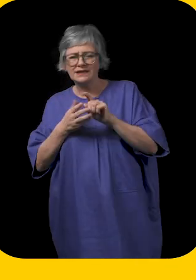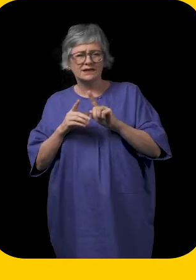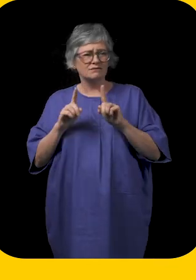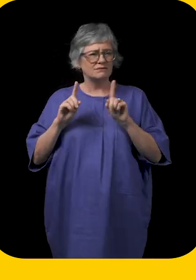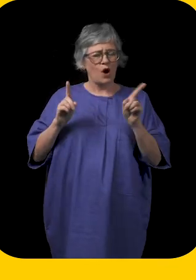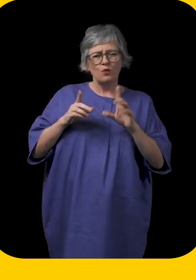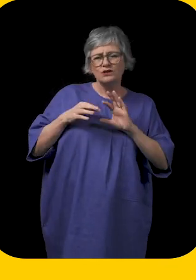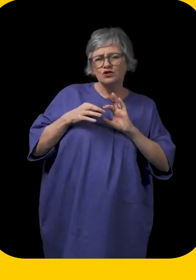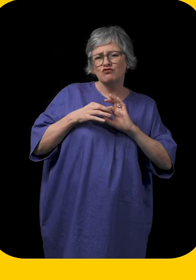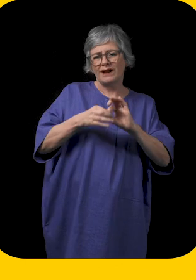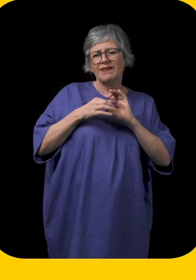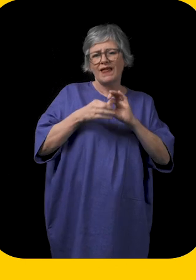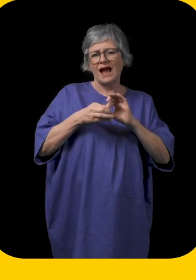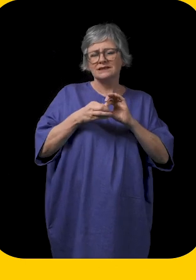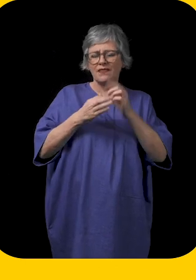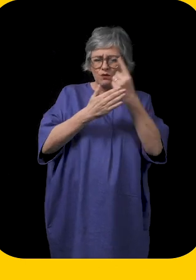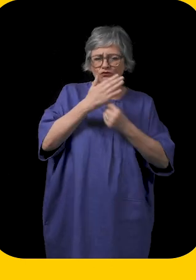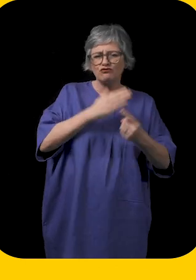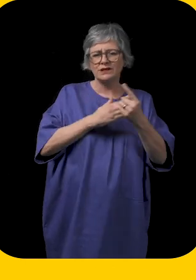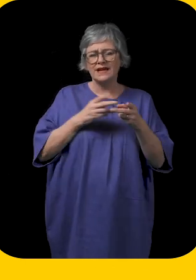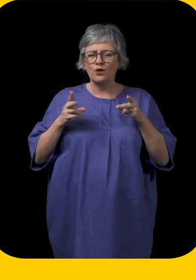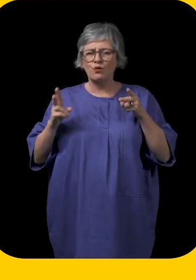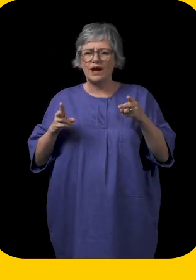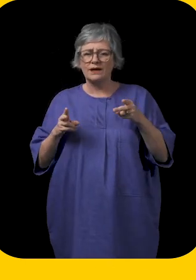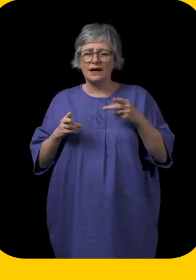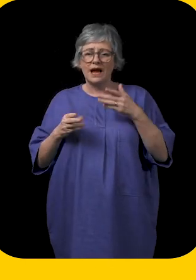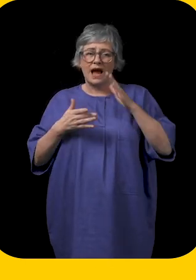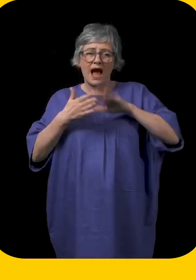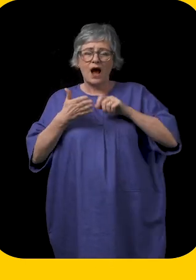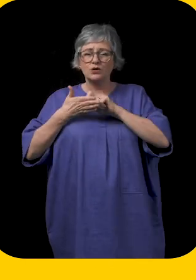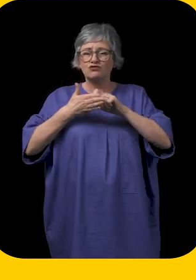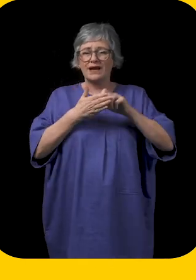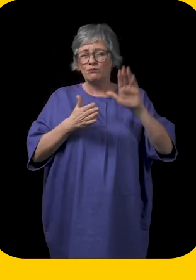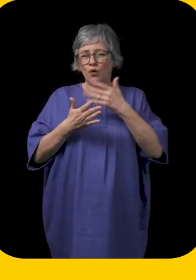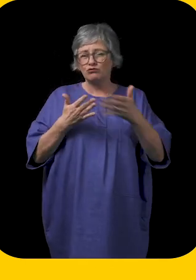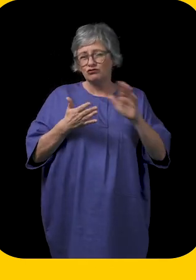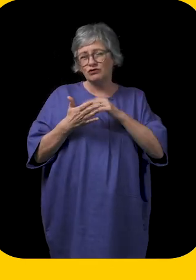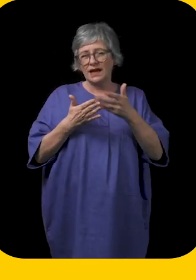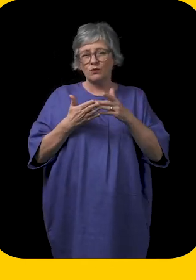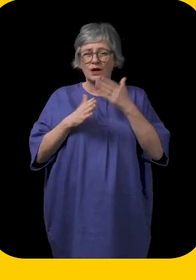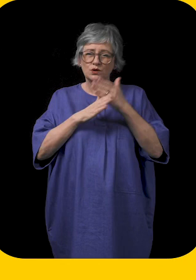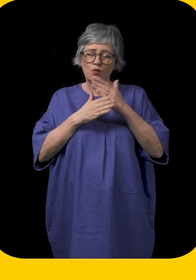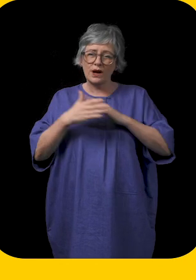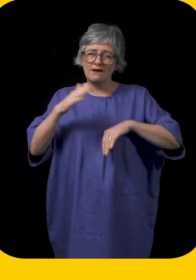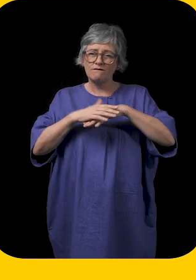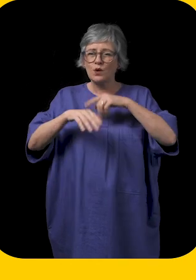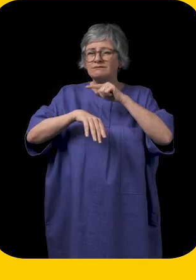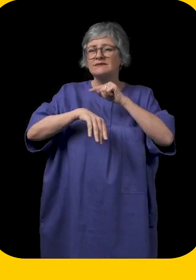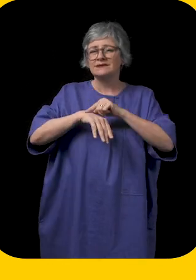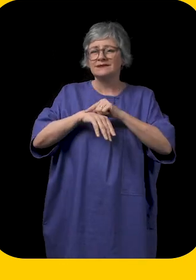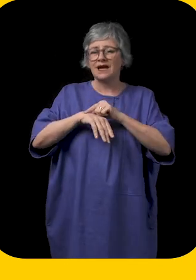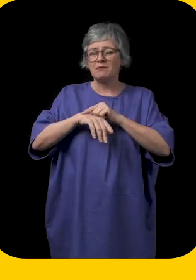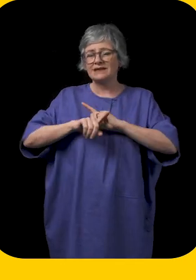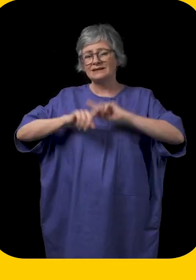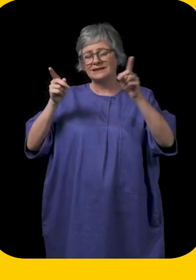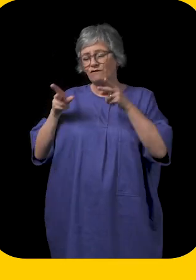expressing themselves or their writing or however they want to relate to their craft in their own unique way. Because I think for me, you know, I was writing poetry